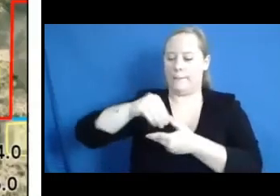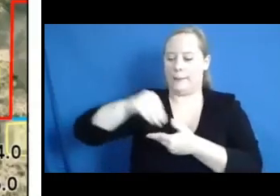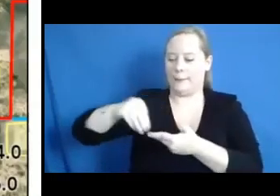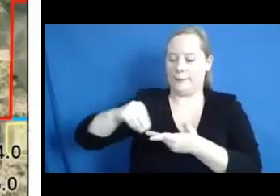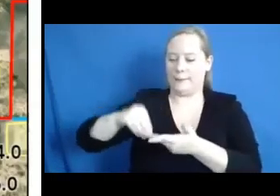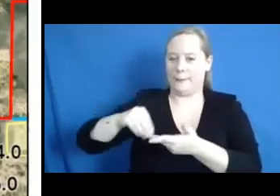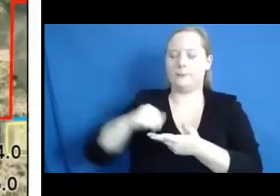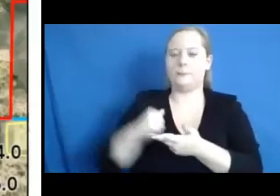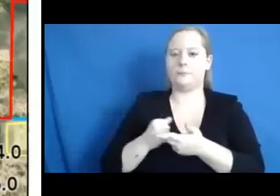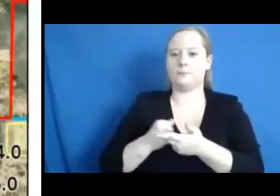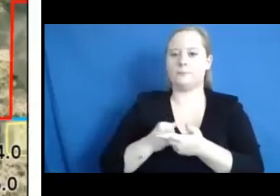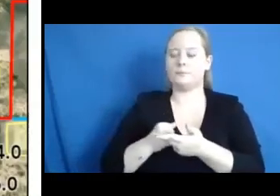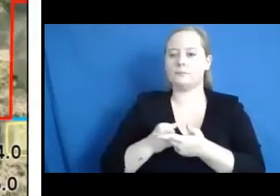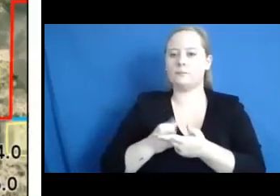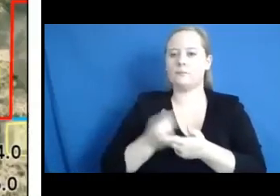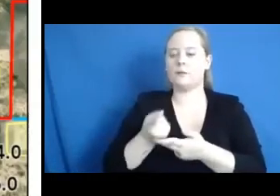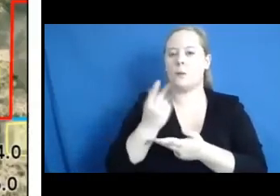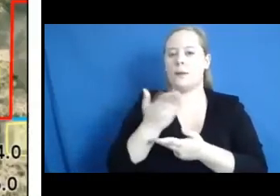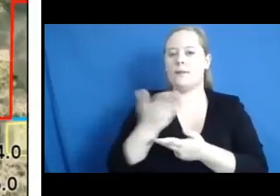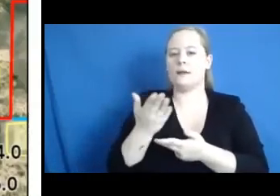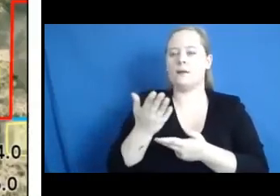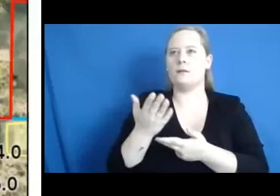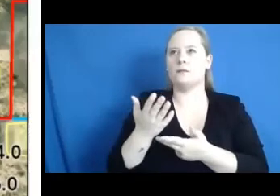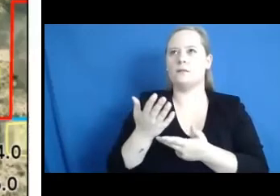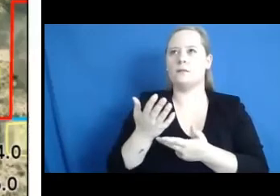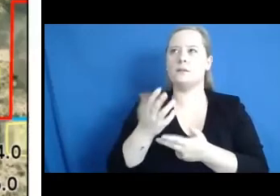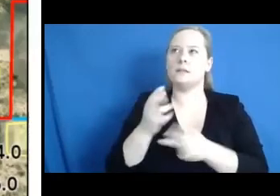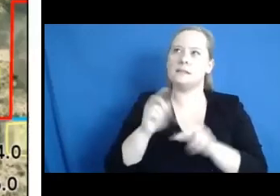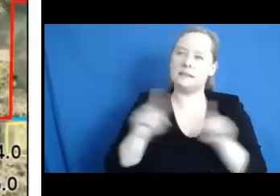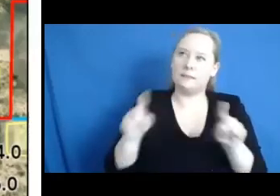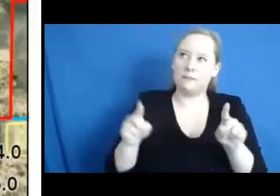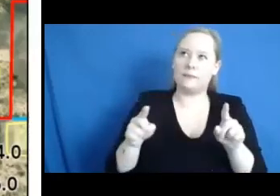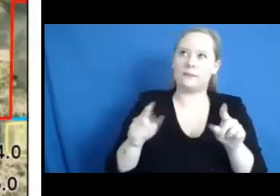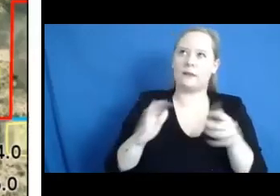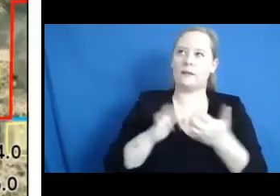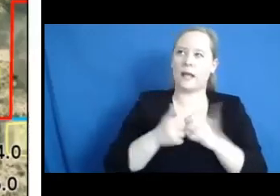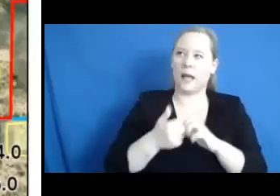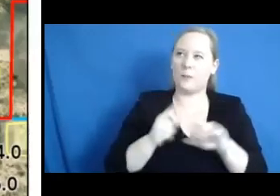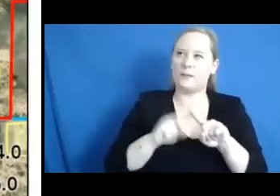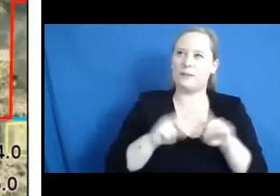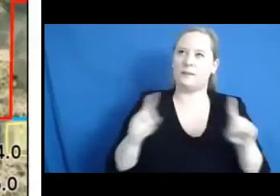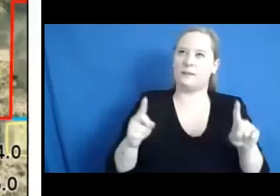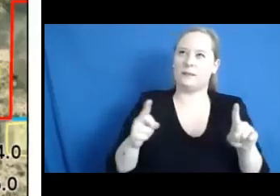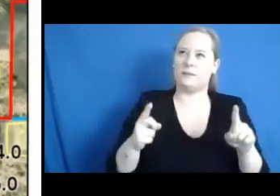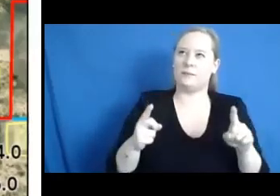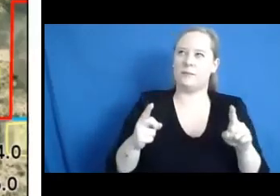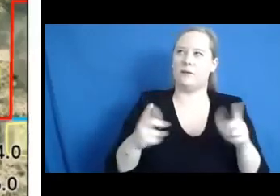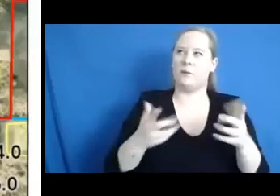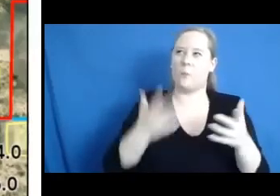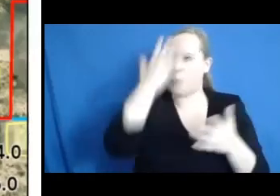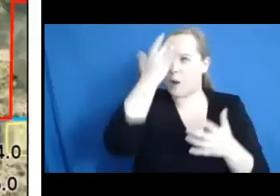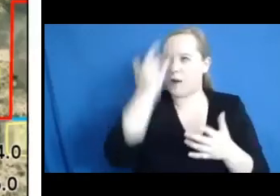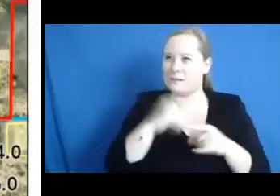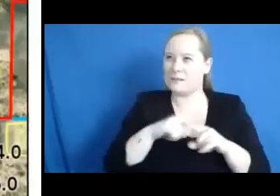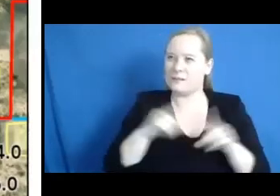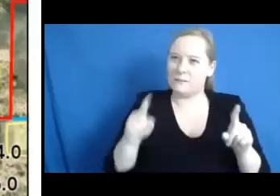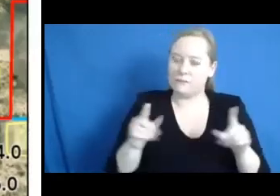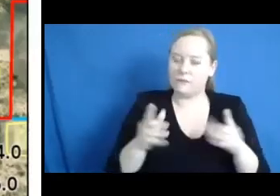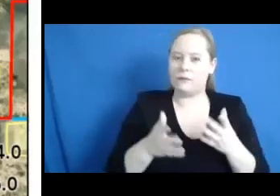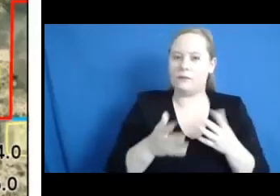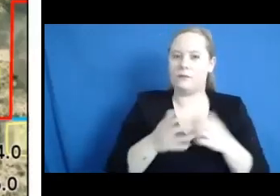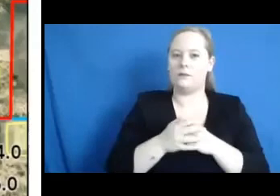So one thing we'll think about when we're trying to think about differences, what's driving differences in the behavior at these wells, is well